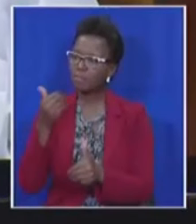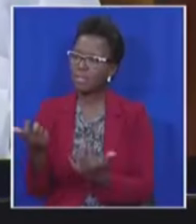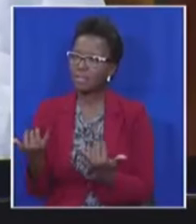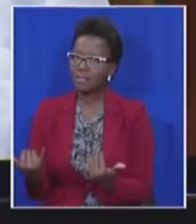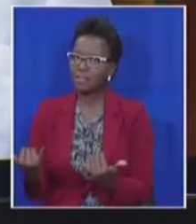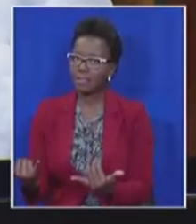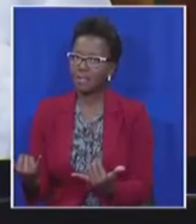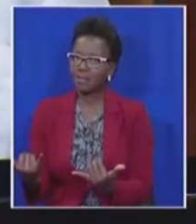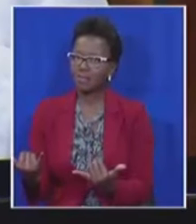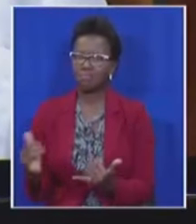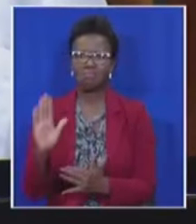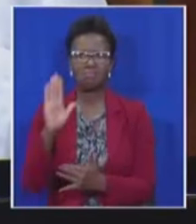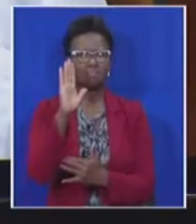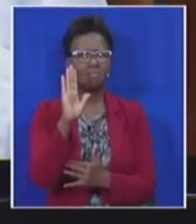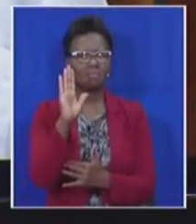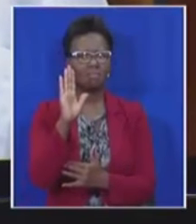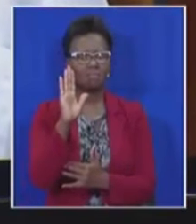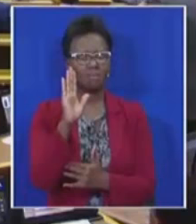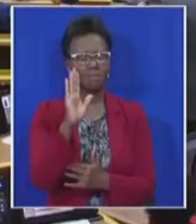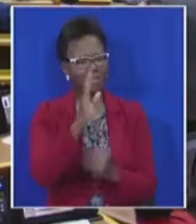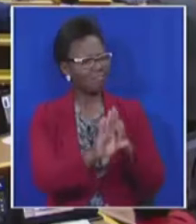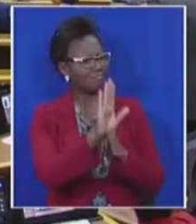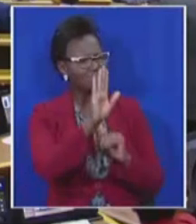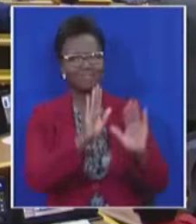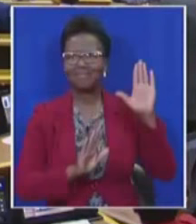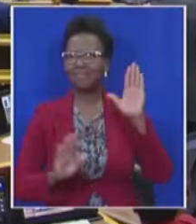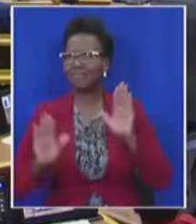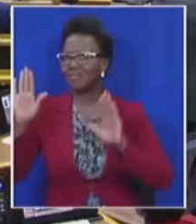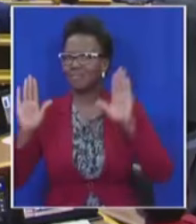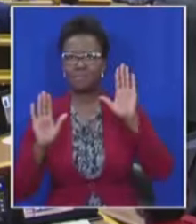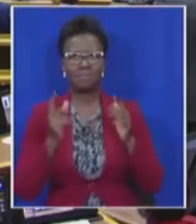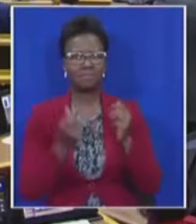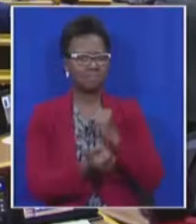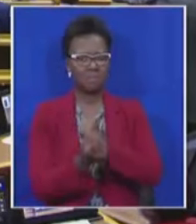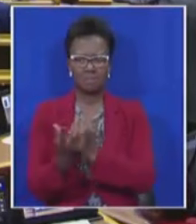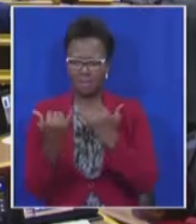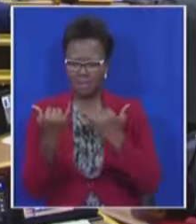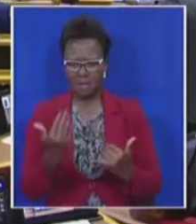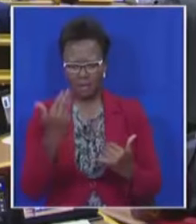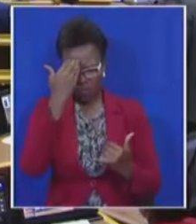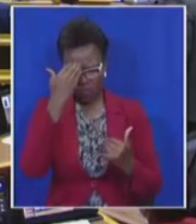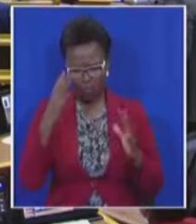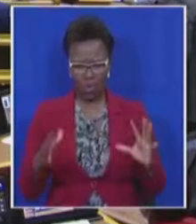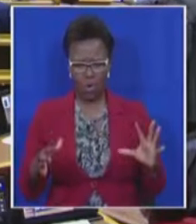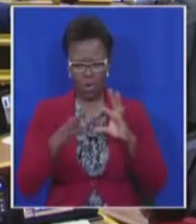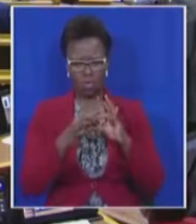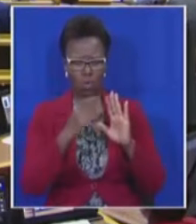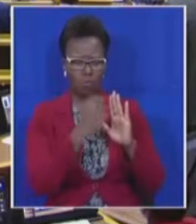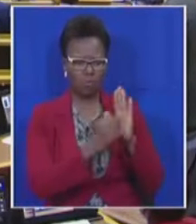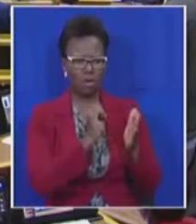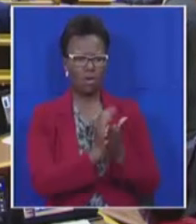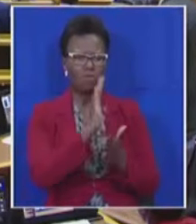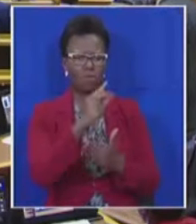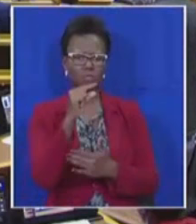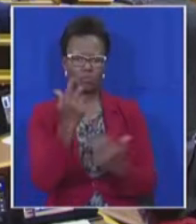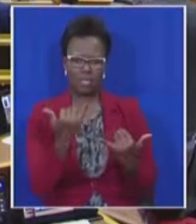Please proceed. Honourable Speaker. Yes. Honourable Deputy in terms Speaker. Of the joint rule, 14G. No, honourable member. Request